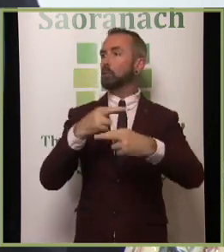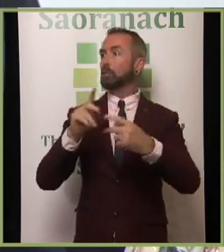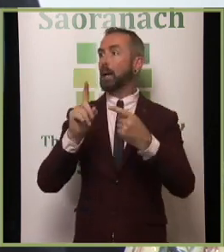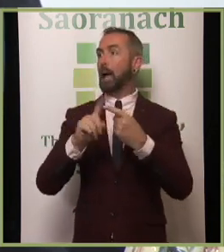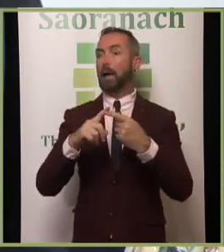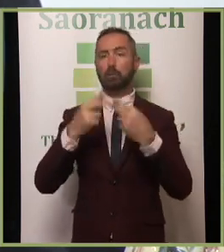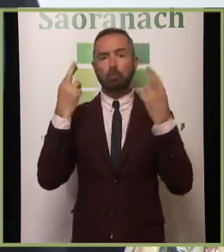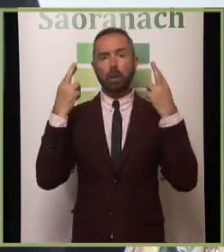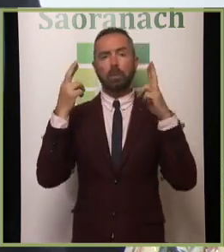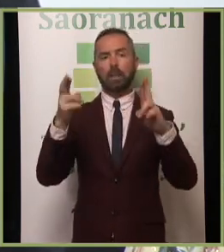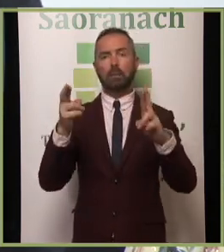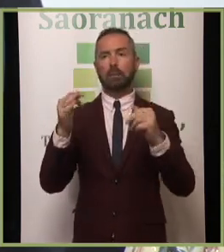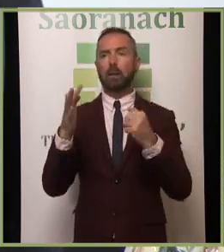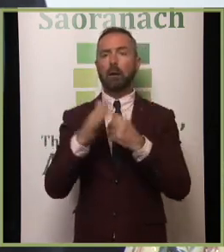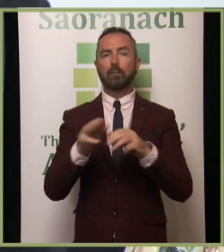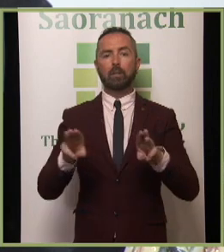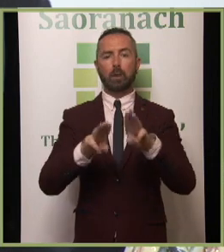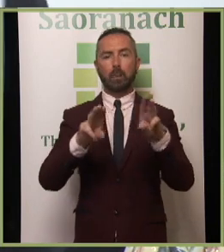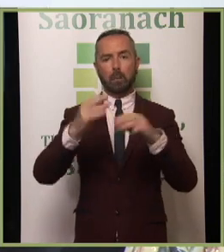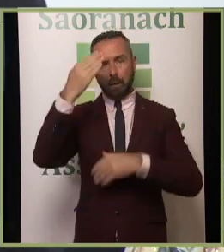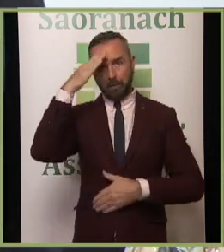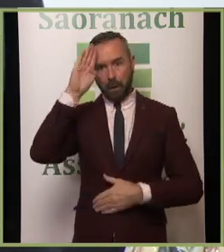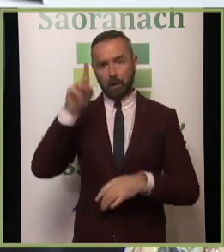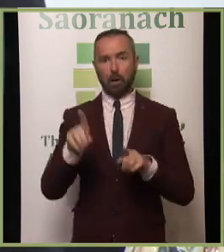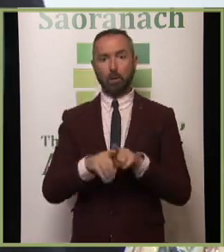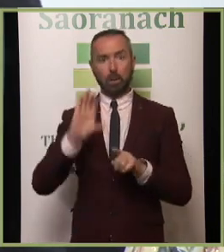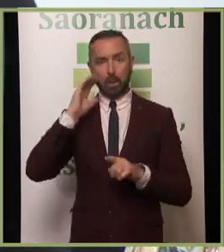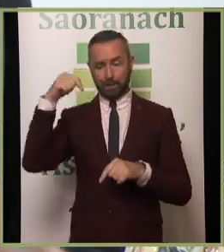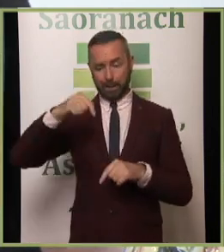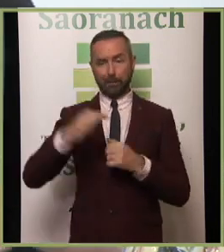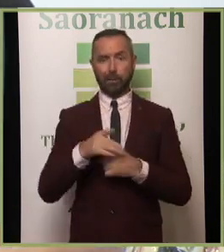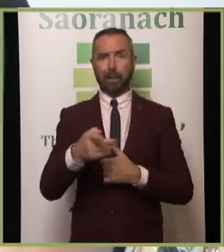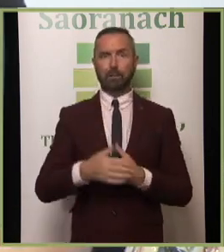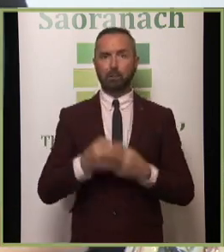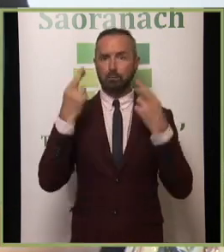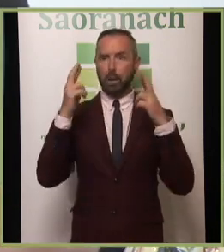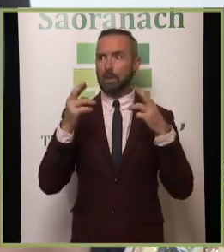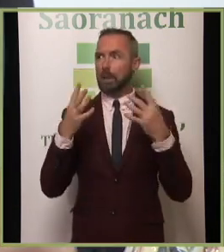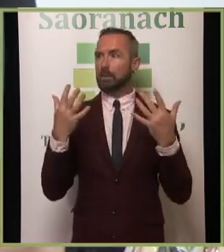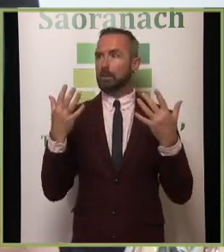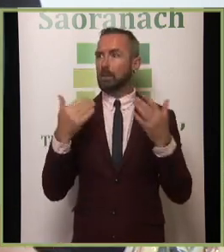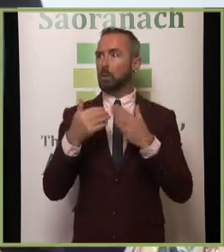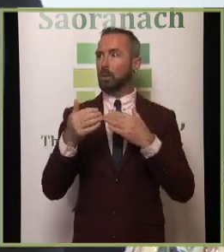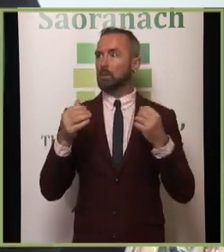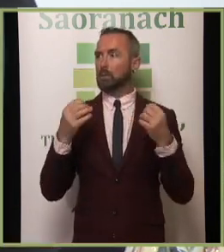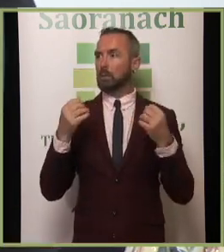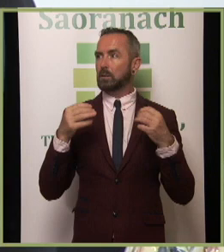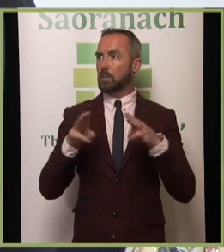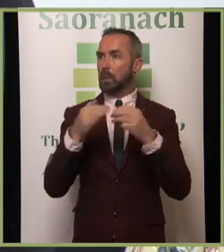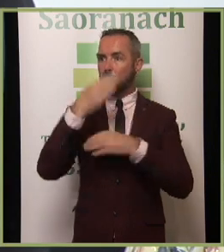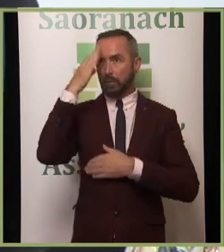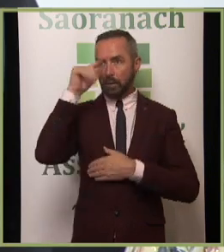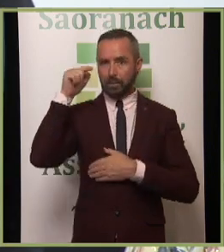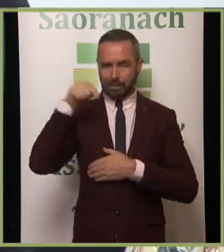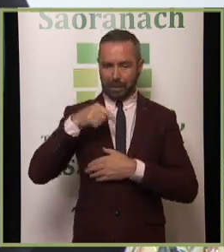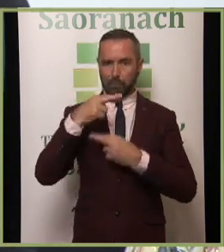they are representative of the people of Ireland, because that is what we are here for, to represent this room